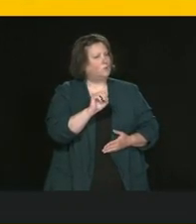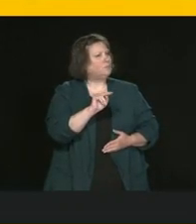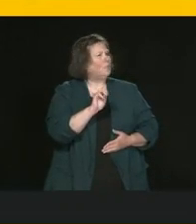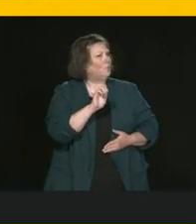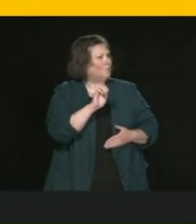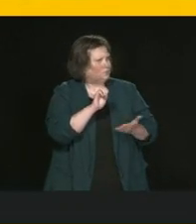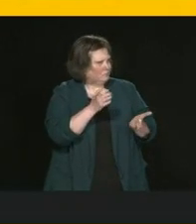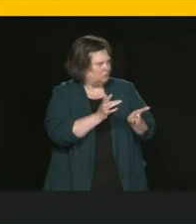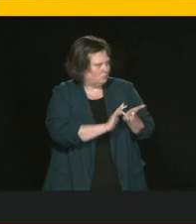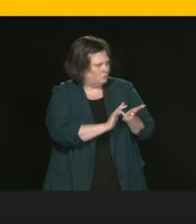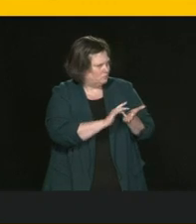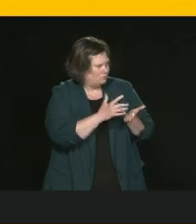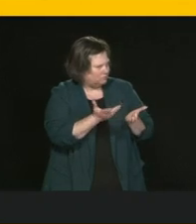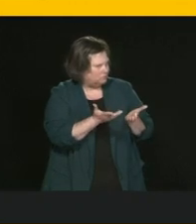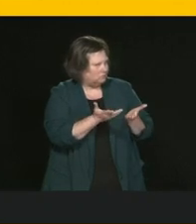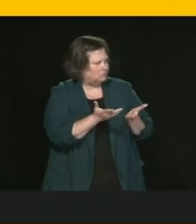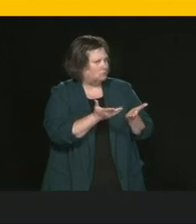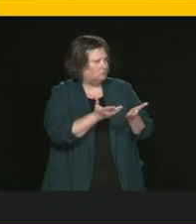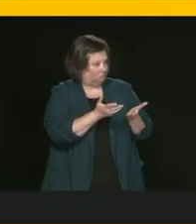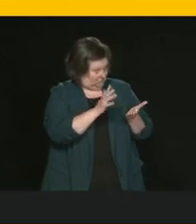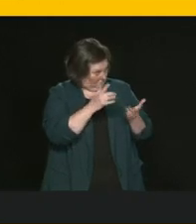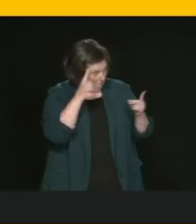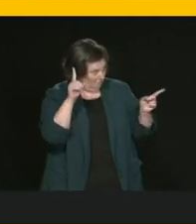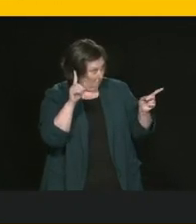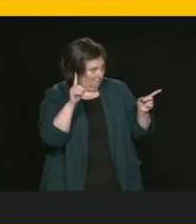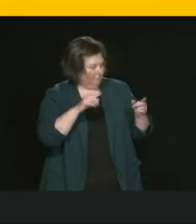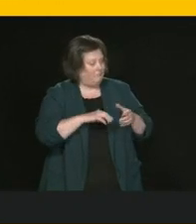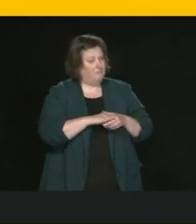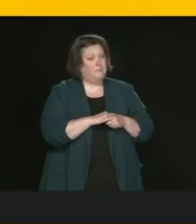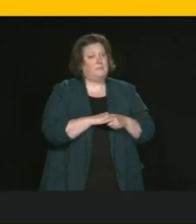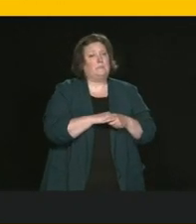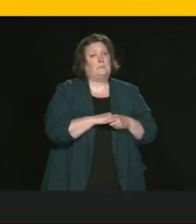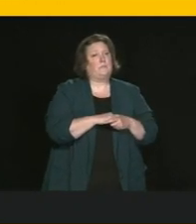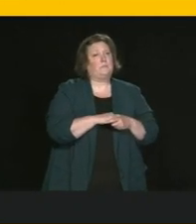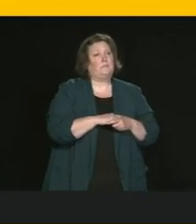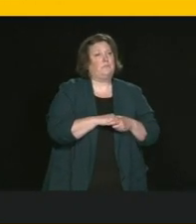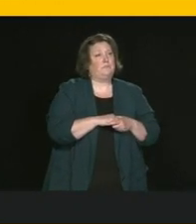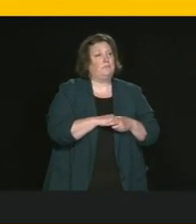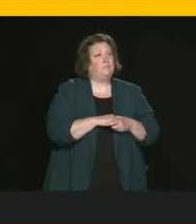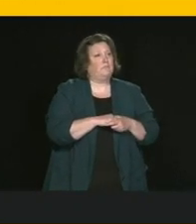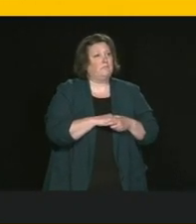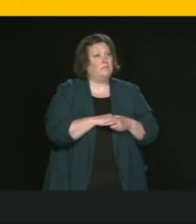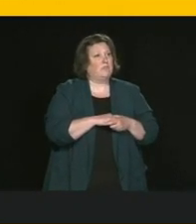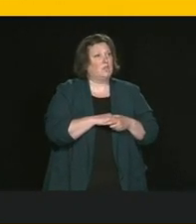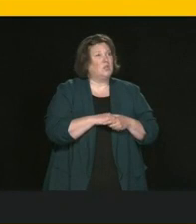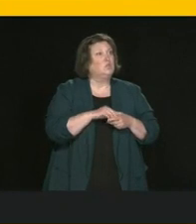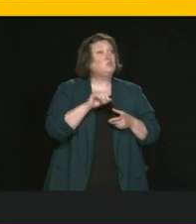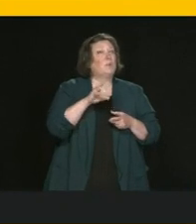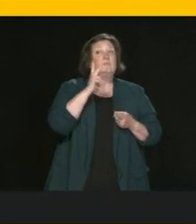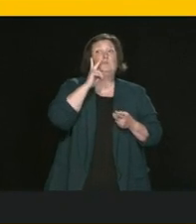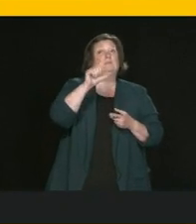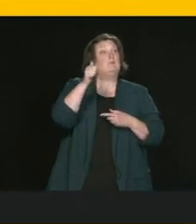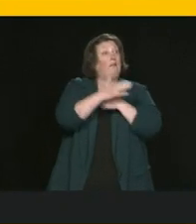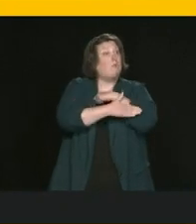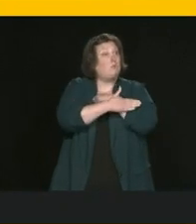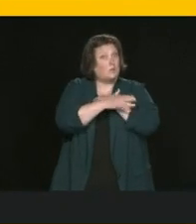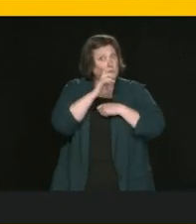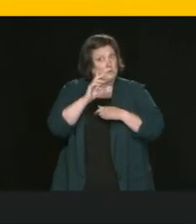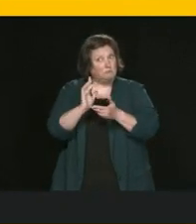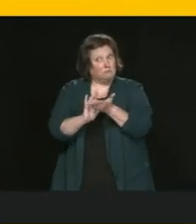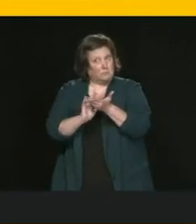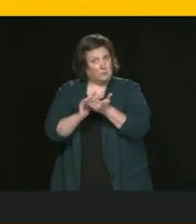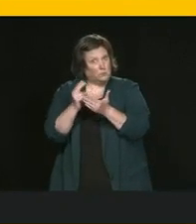once you've seen these studies, if it seems as though this drug can be of use and these studies